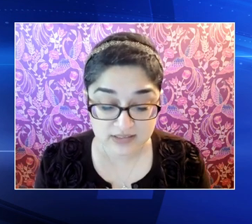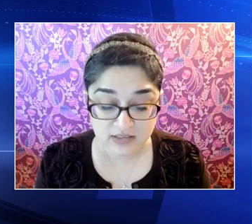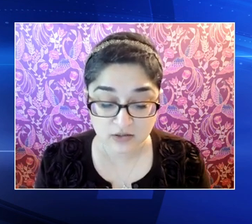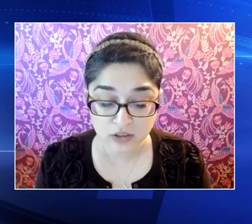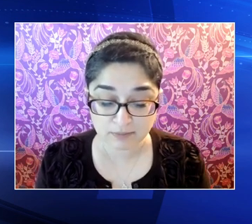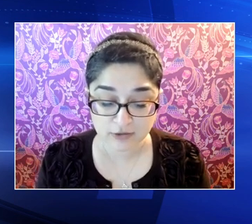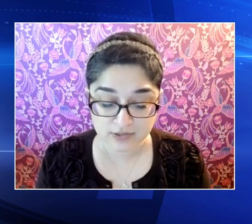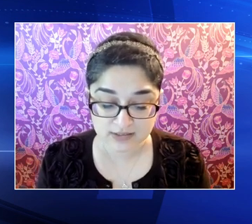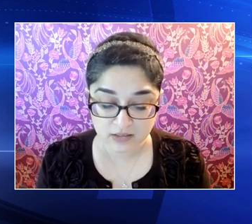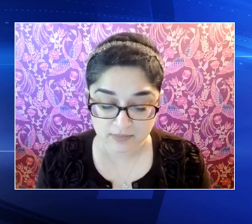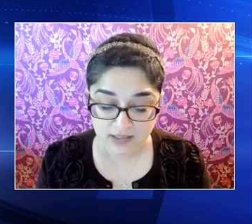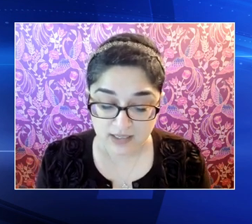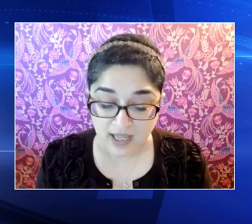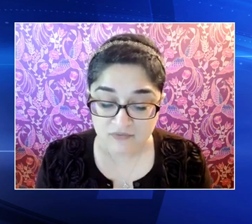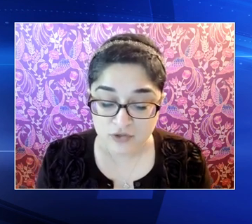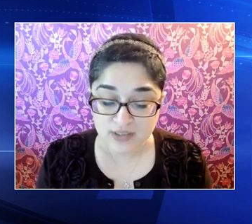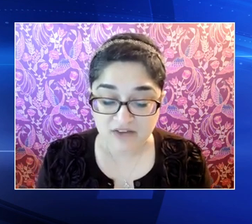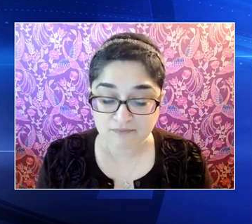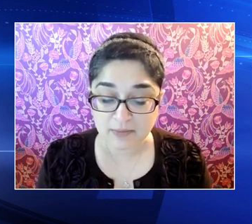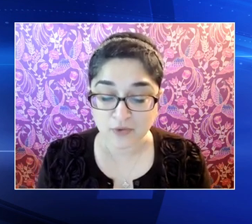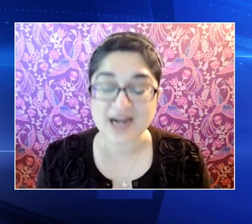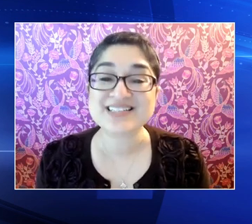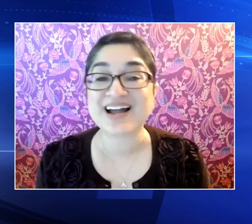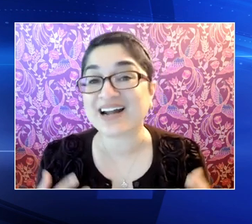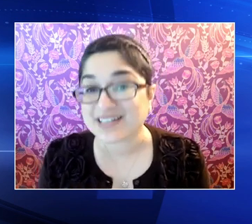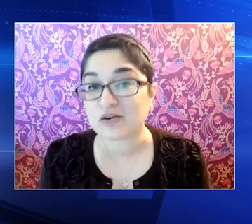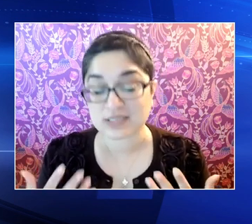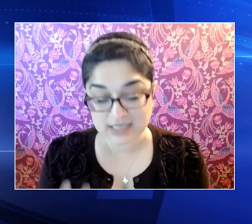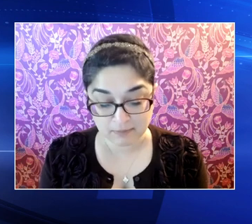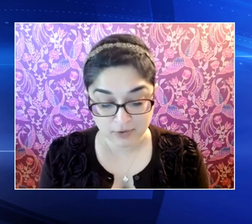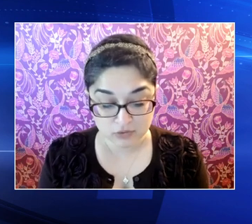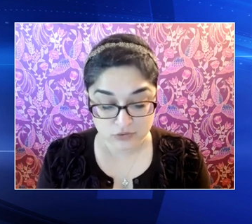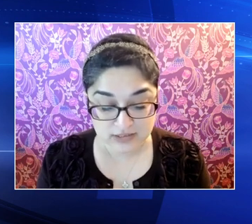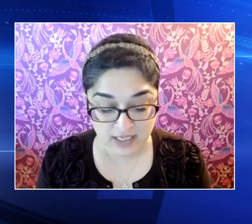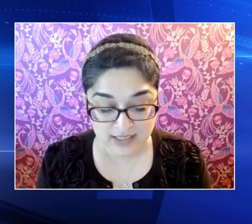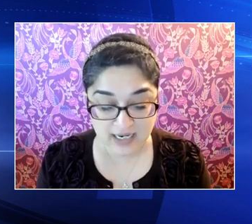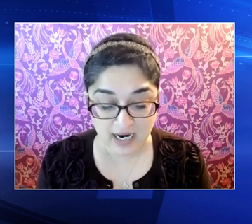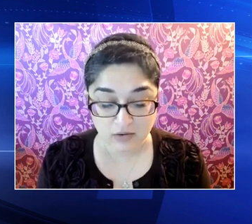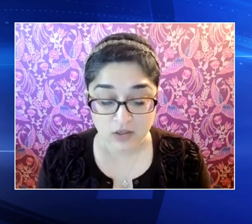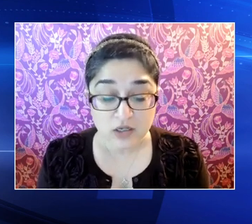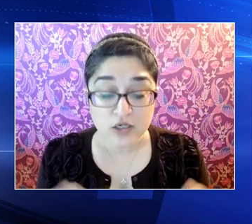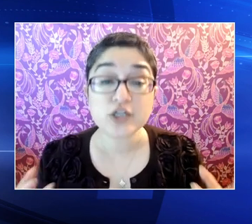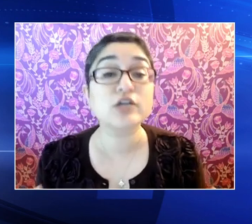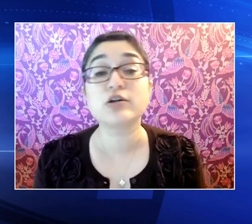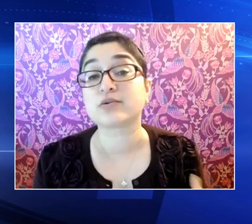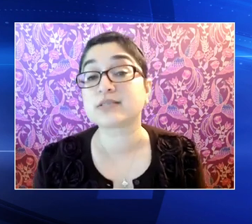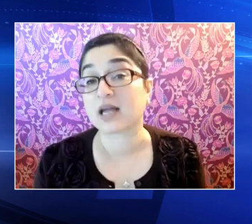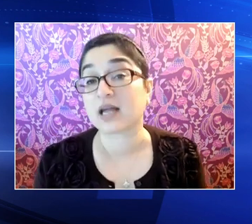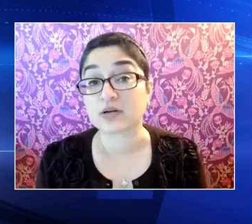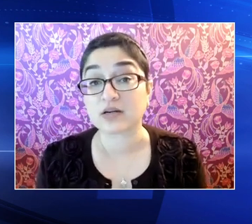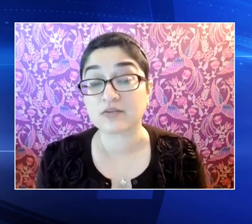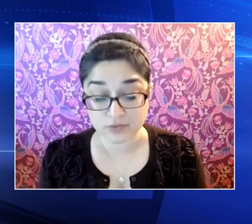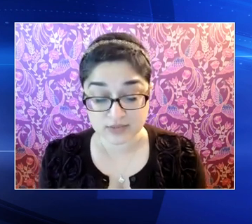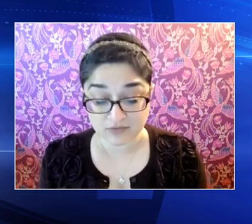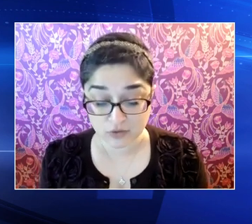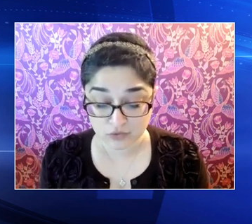Galton's statistical empiricism and viewed deaf people as an ideal example to study how continuous